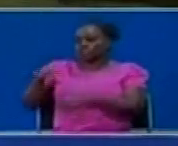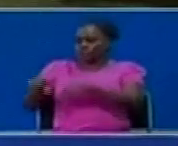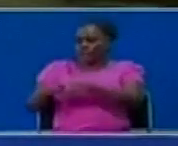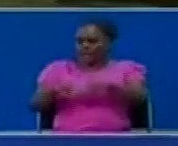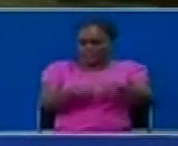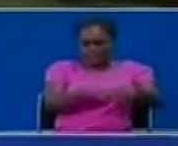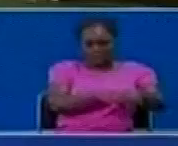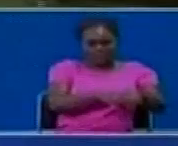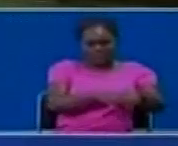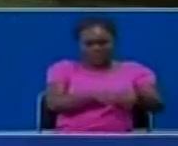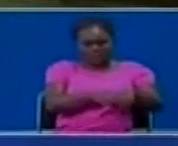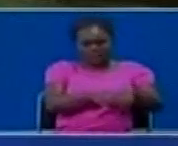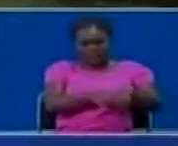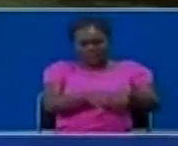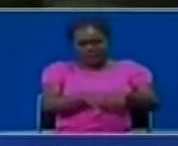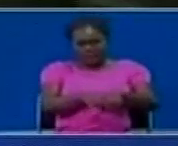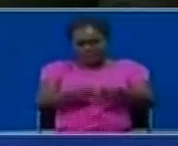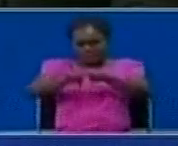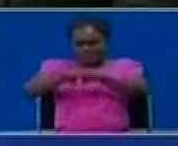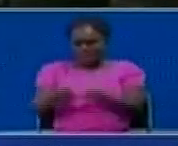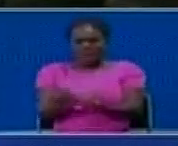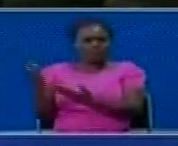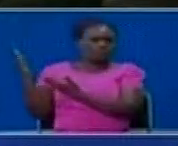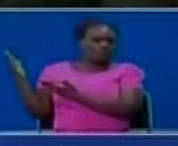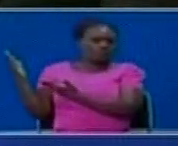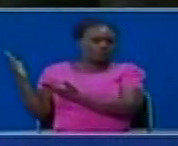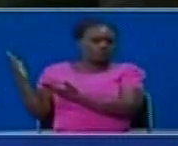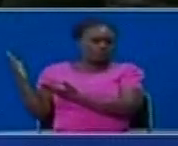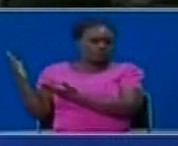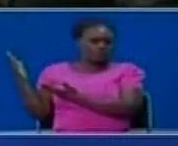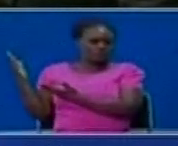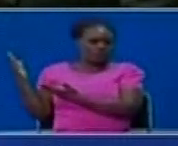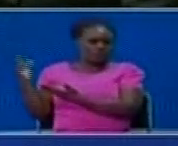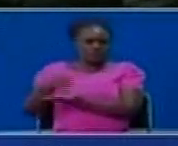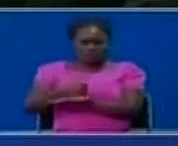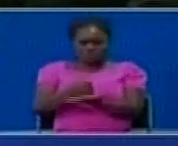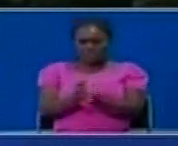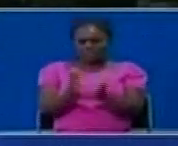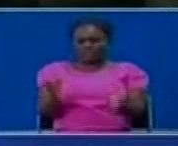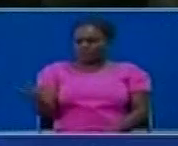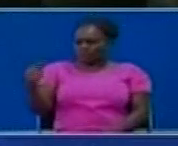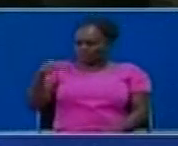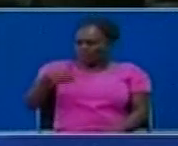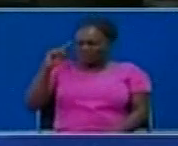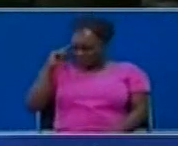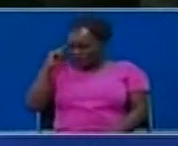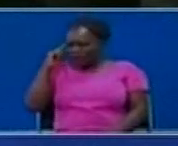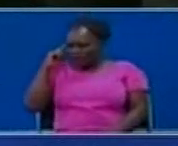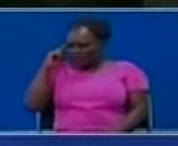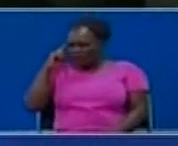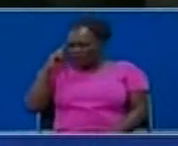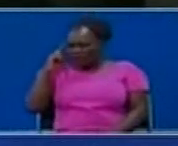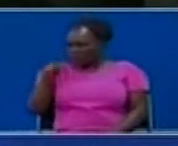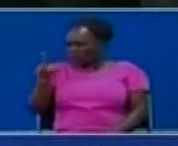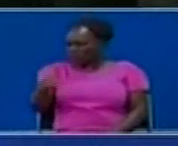tutengeneze. Now, it is such busts on the pipes that could have caused the Auditor General to come to the conclusion that the contractor may